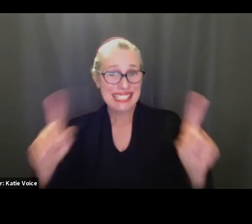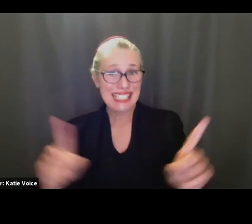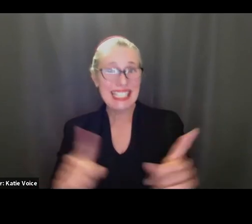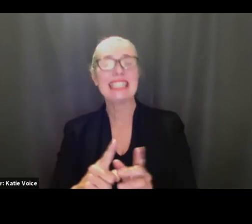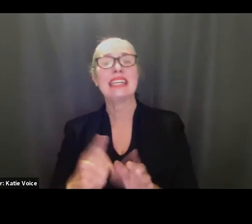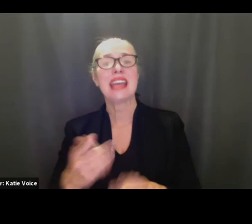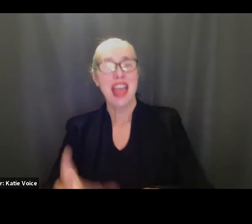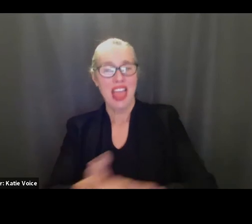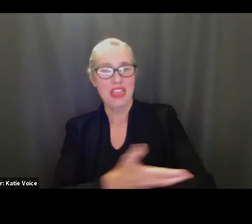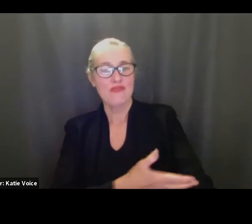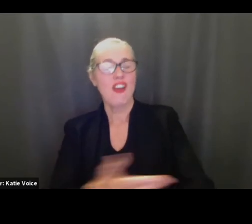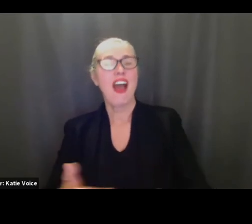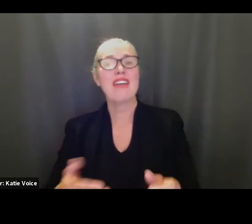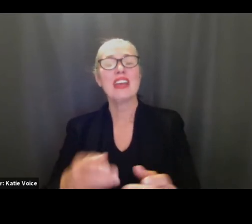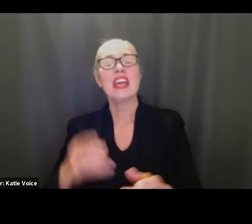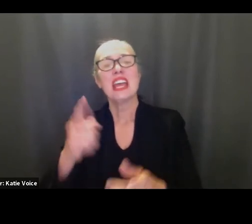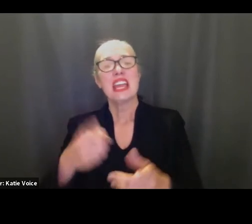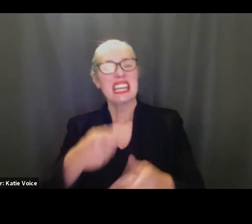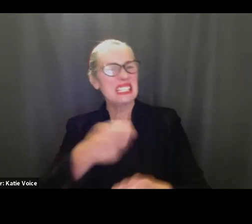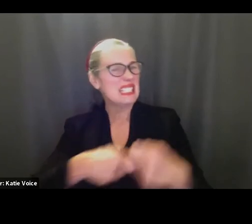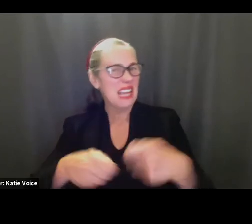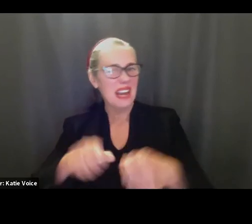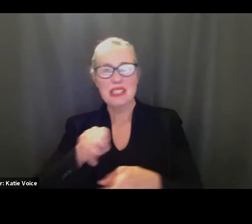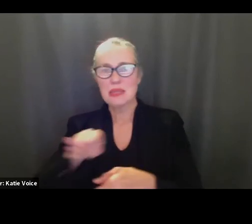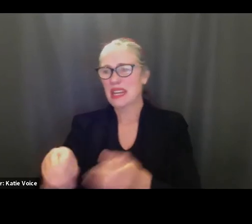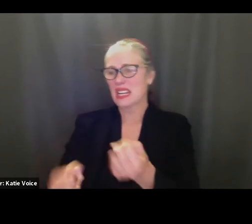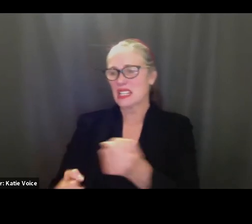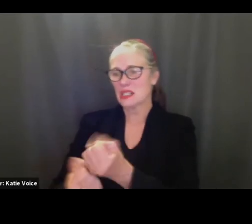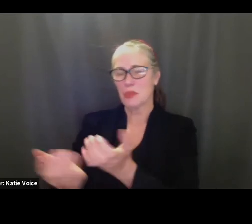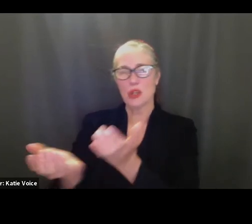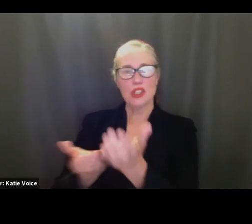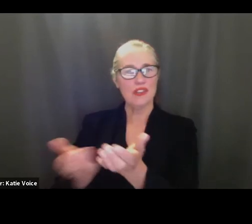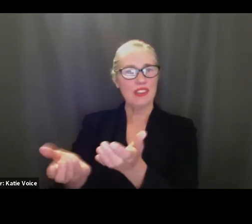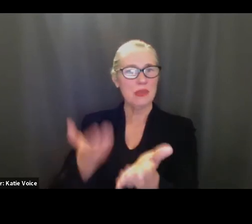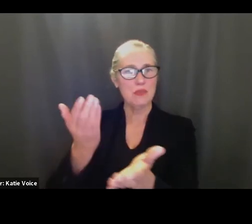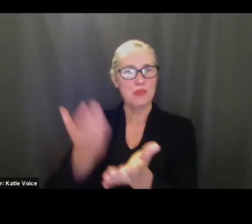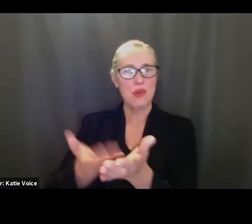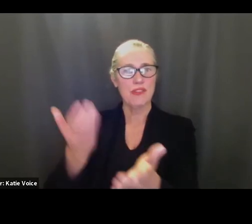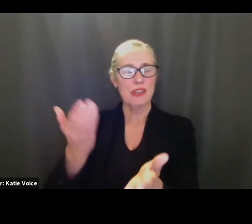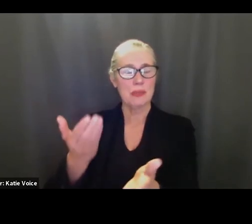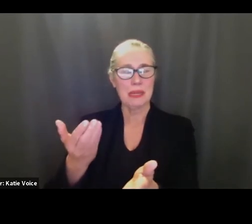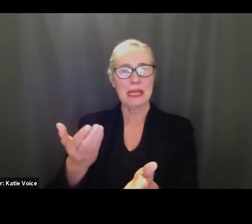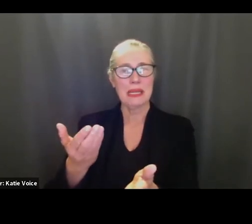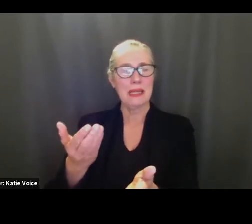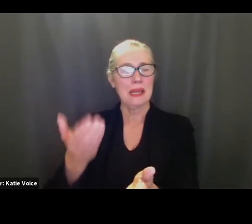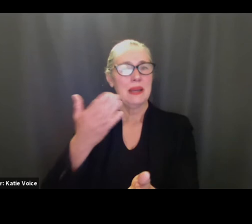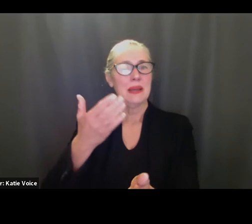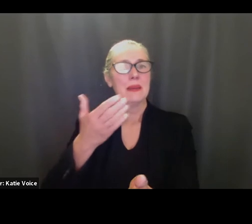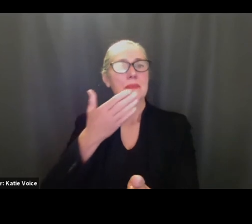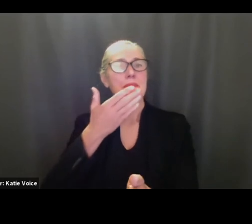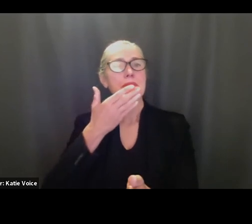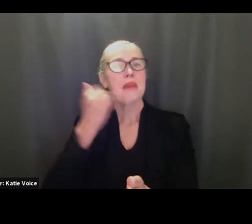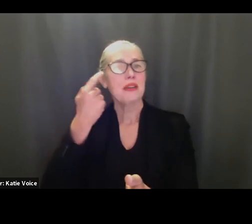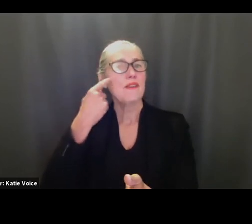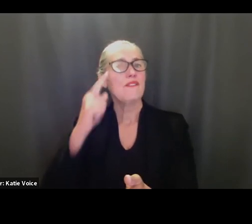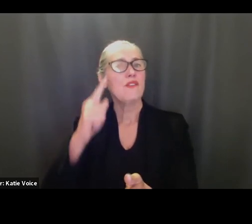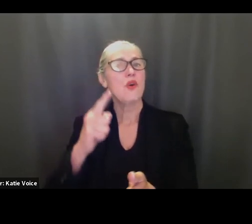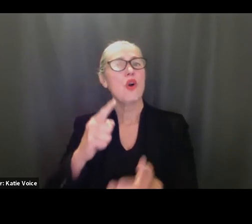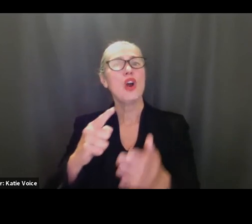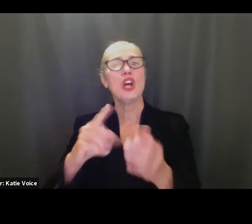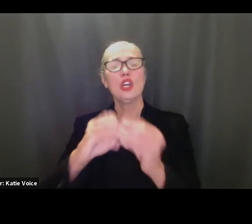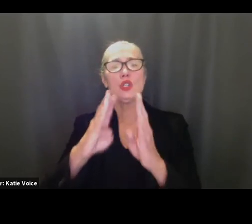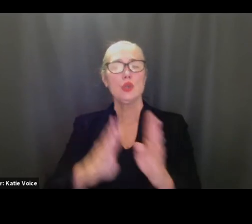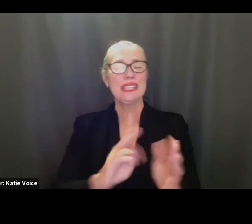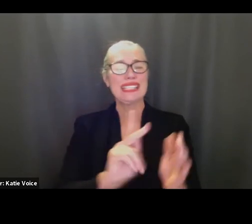allocated to pay for them was instead spent on support services that have proven to be better for k-12 students such as culturally